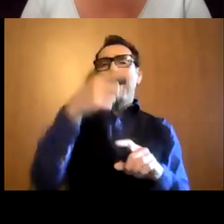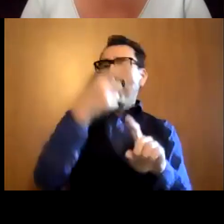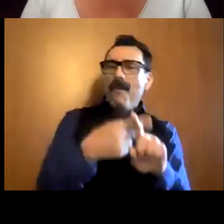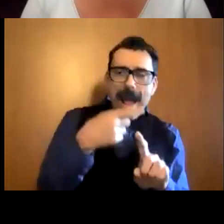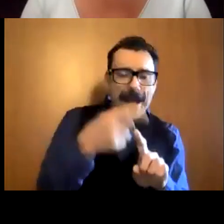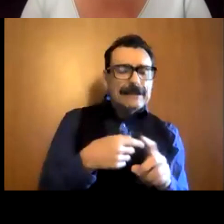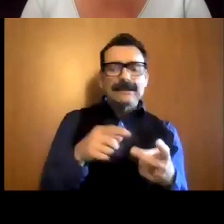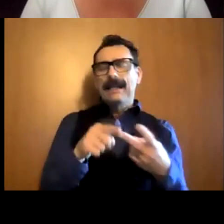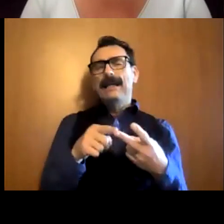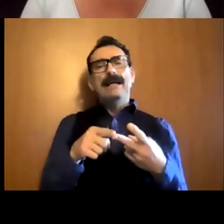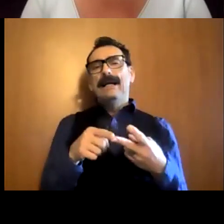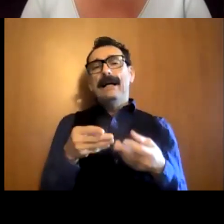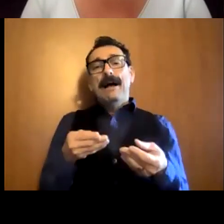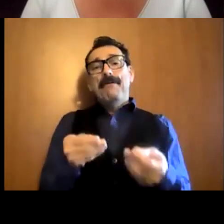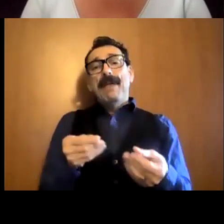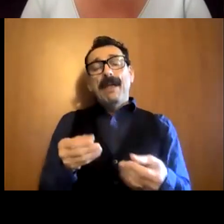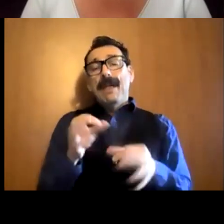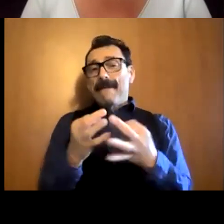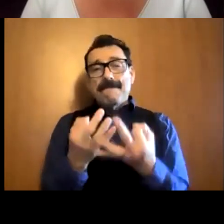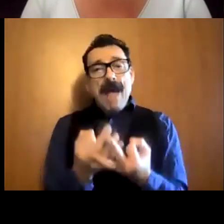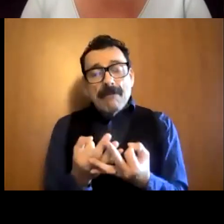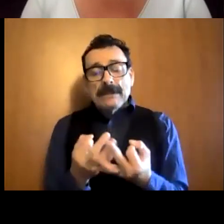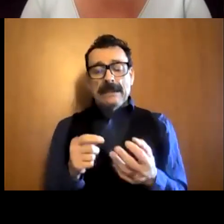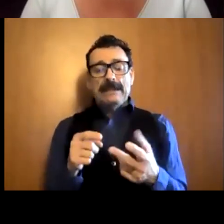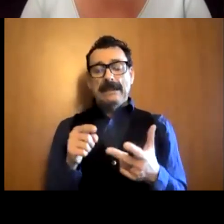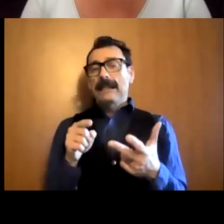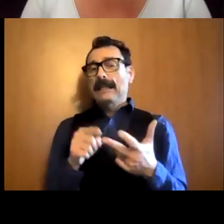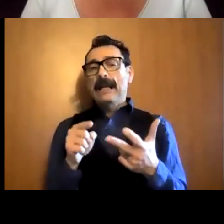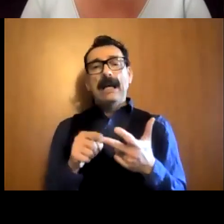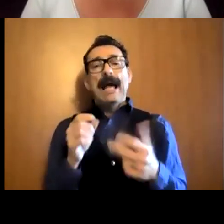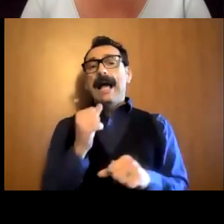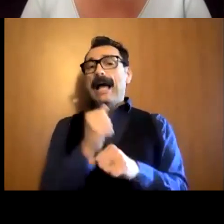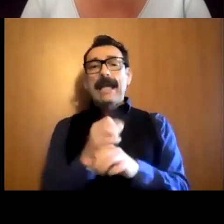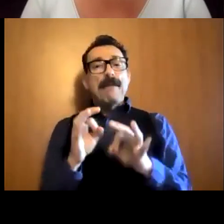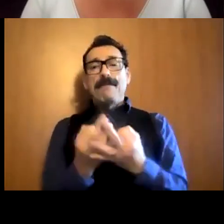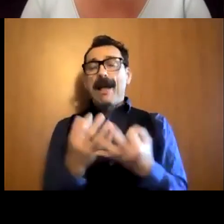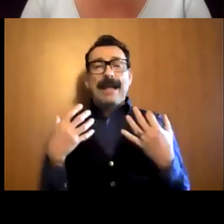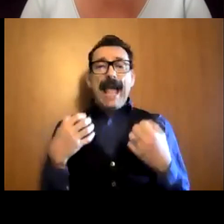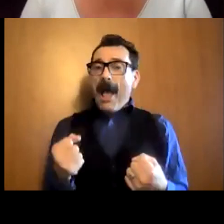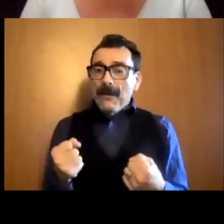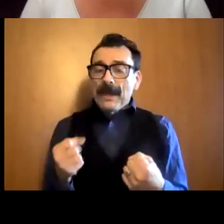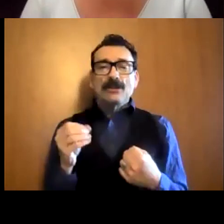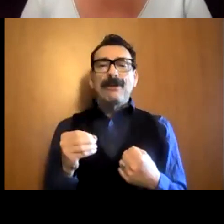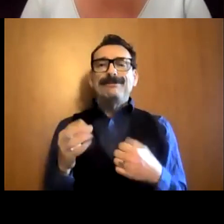families, try to keep them healthy and keep ourselves healthy. So therein lies the struggle,